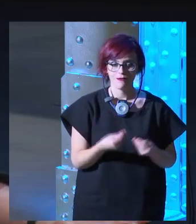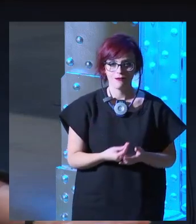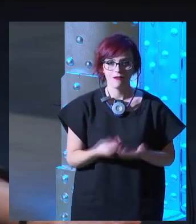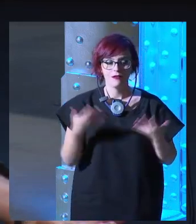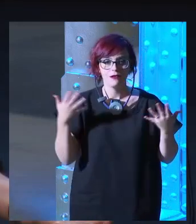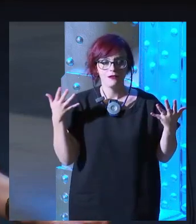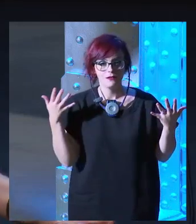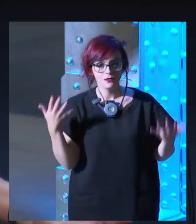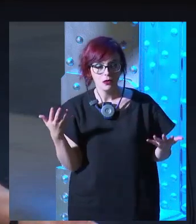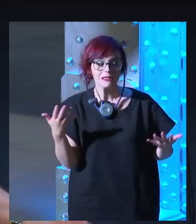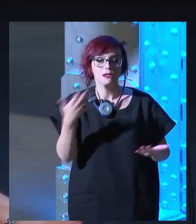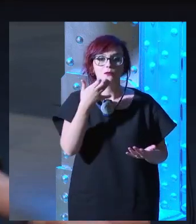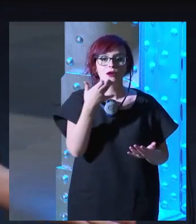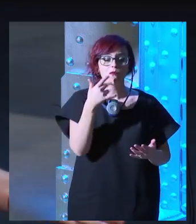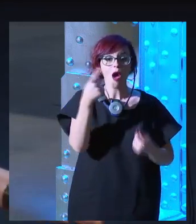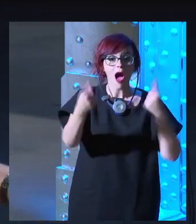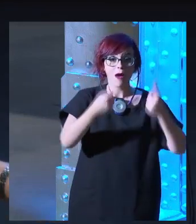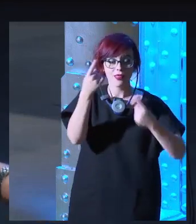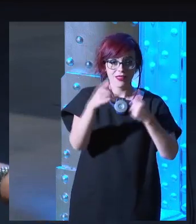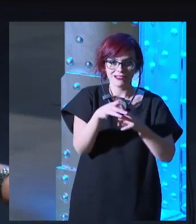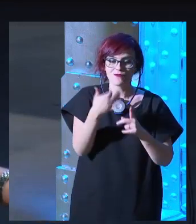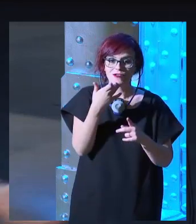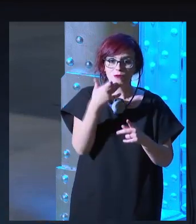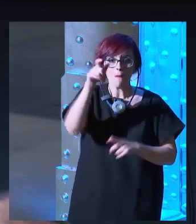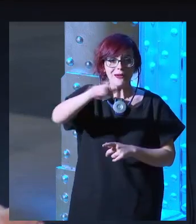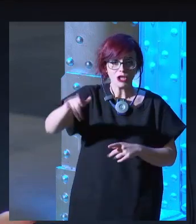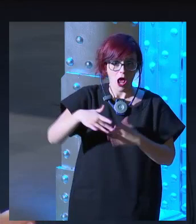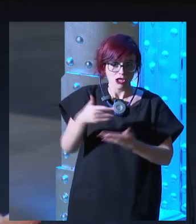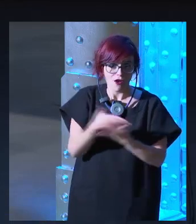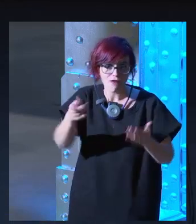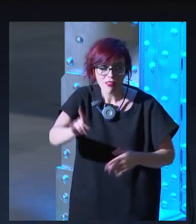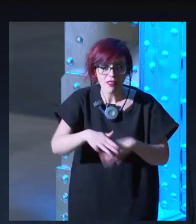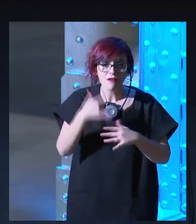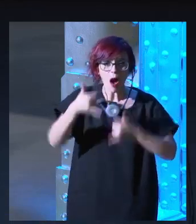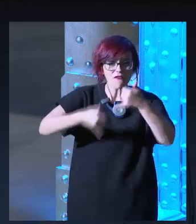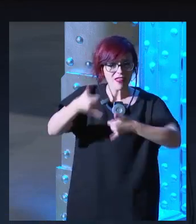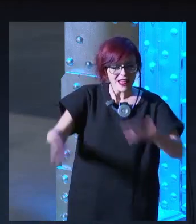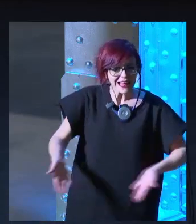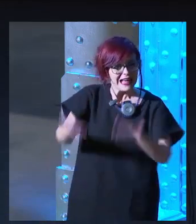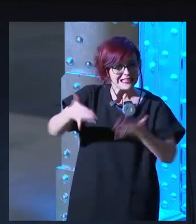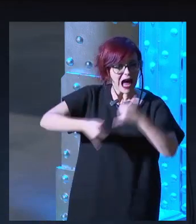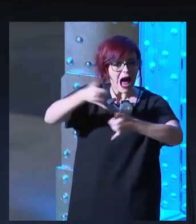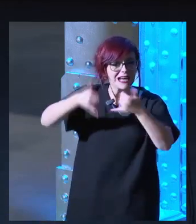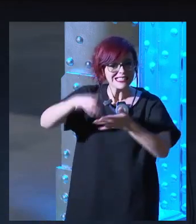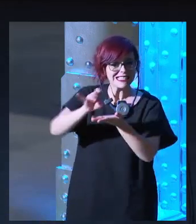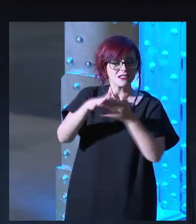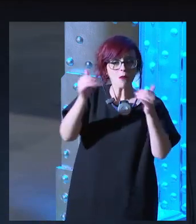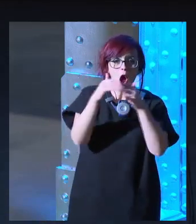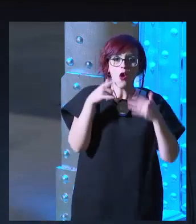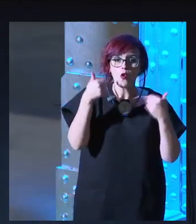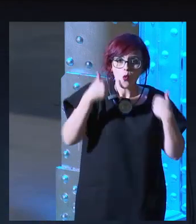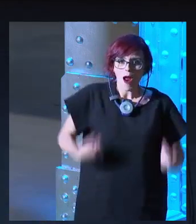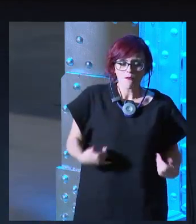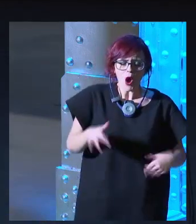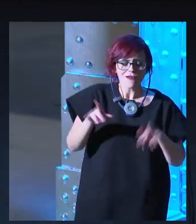get on your bicycle, go swimming. If you're a person who's angry all the time, get it out of your body. Because bodies